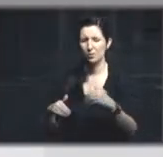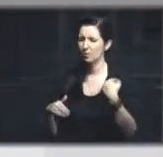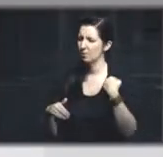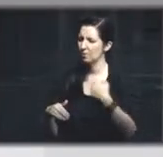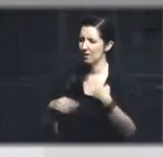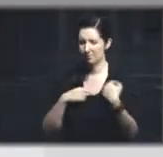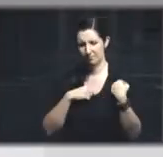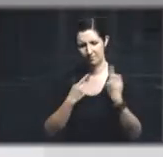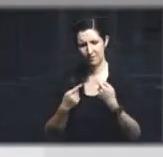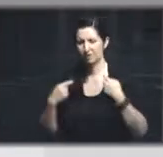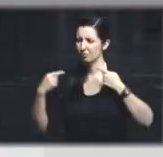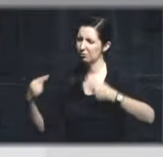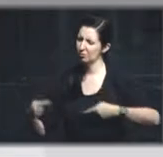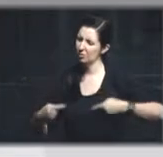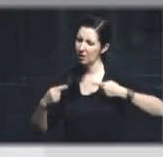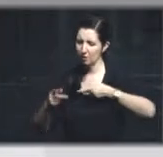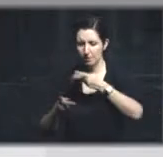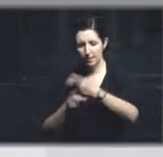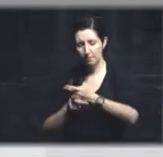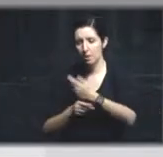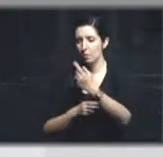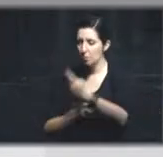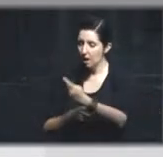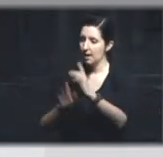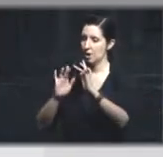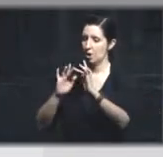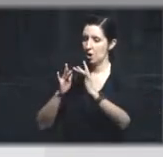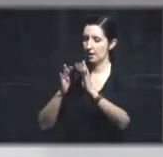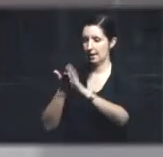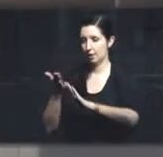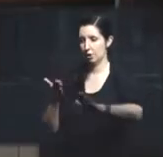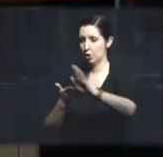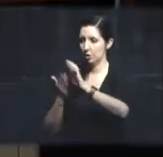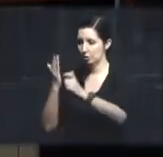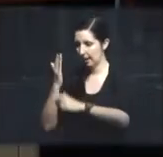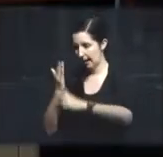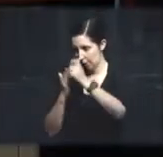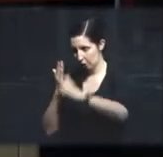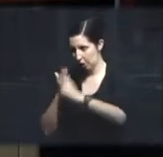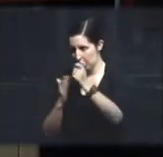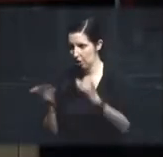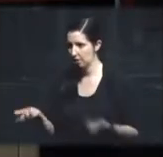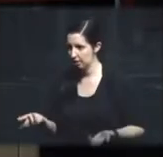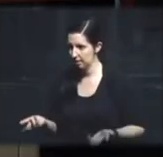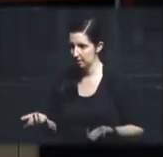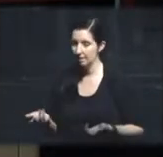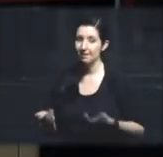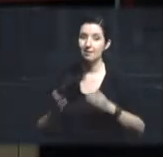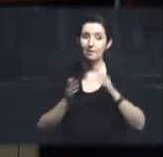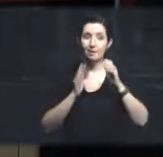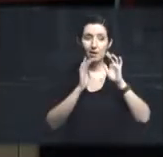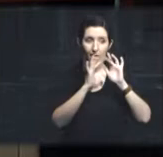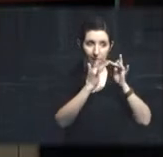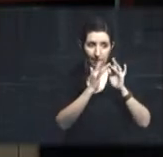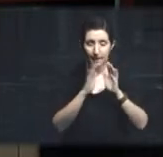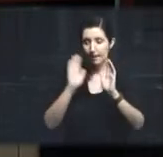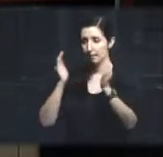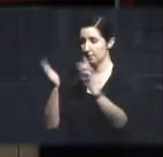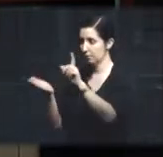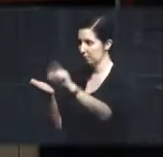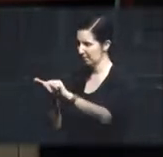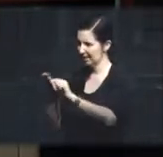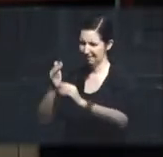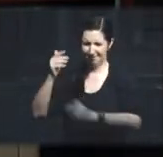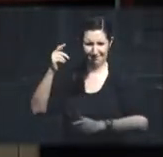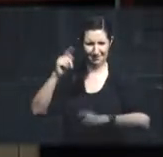aligned college catalog between online and print versions and updates, and sometimes people get updates, sometimes